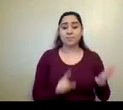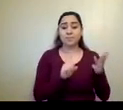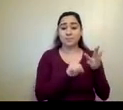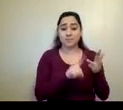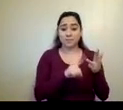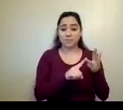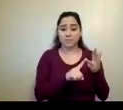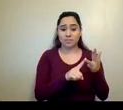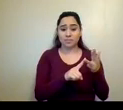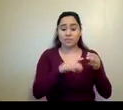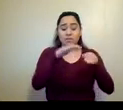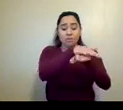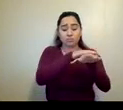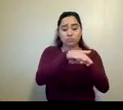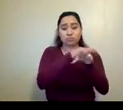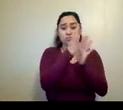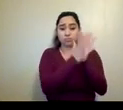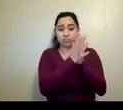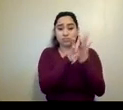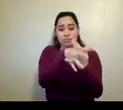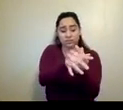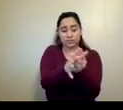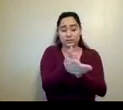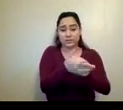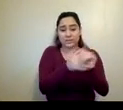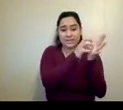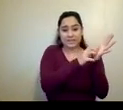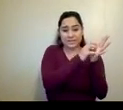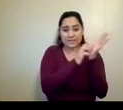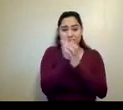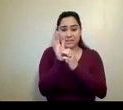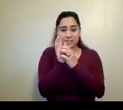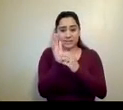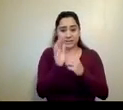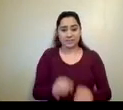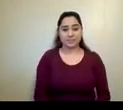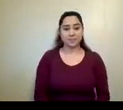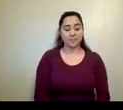and back of your hands in between your fingers and under your nails.